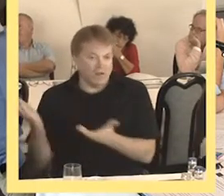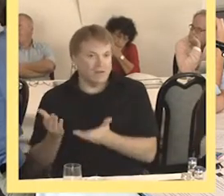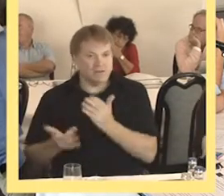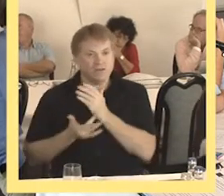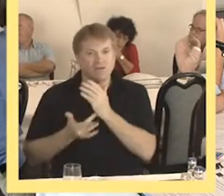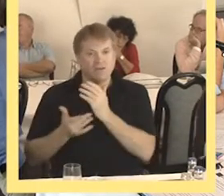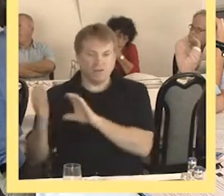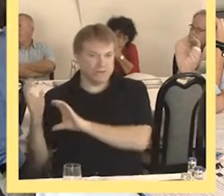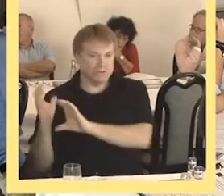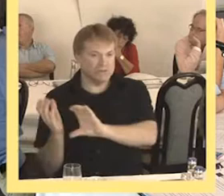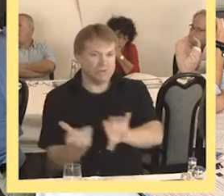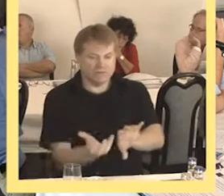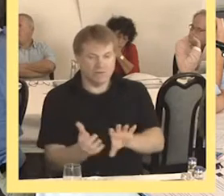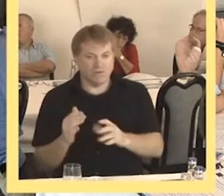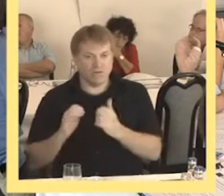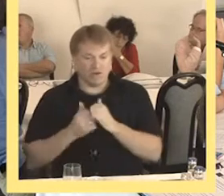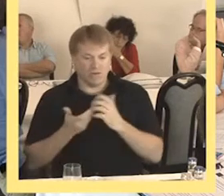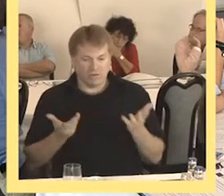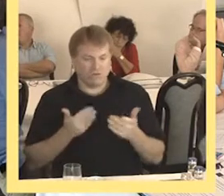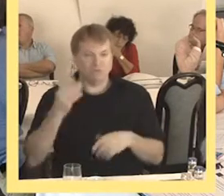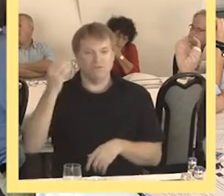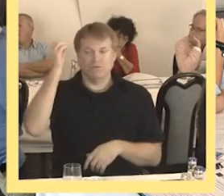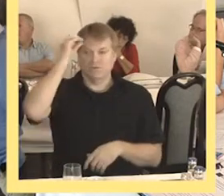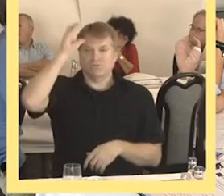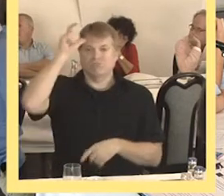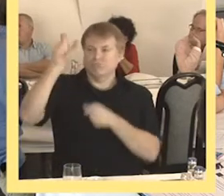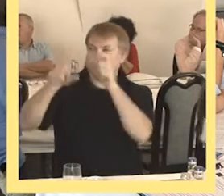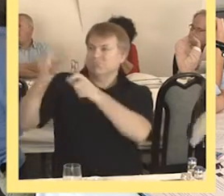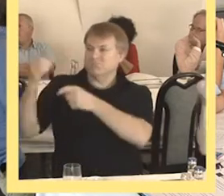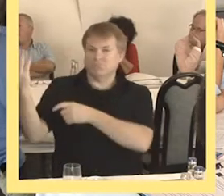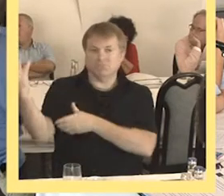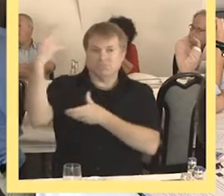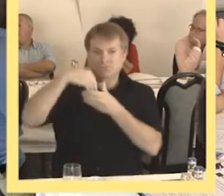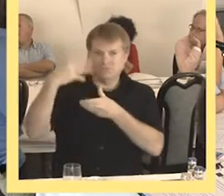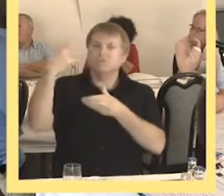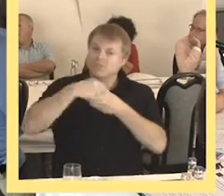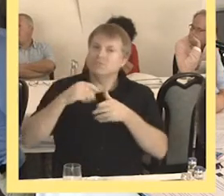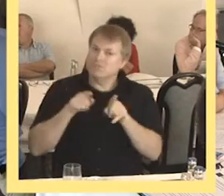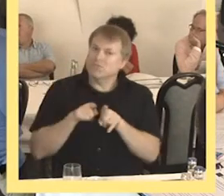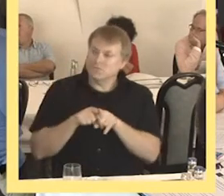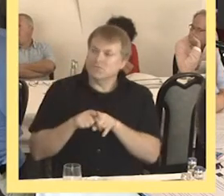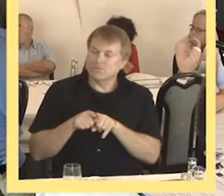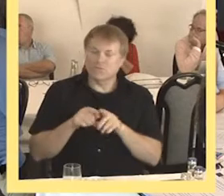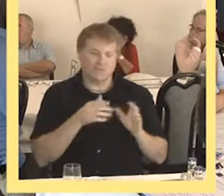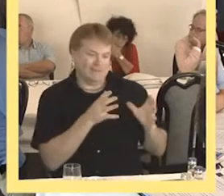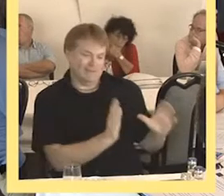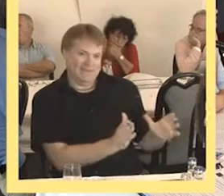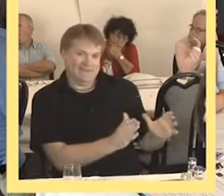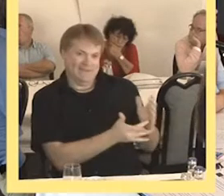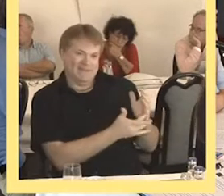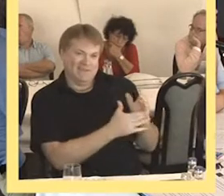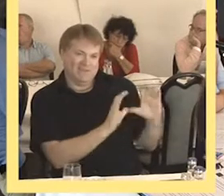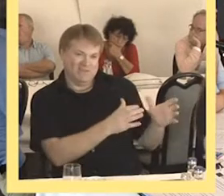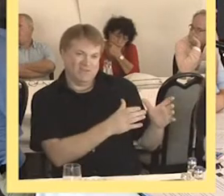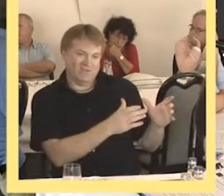field of this very special type of problem. And what we want to do is that we have